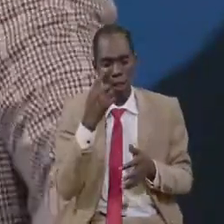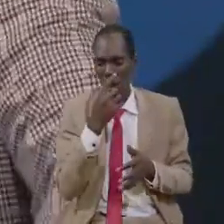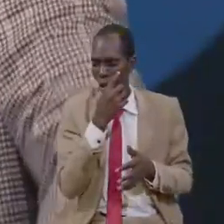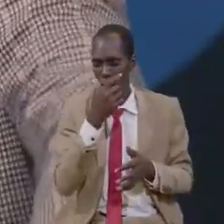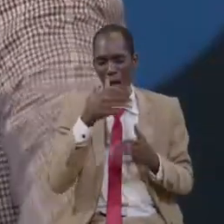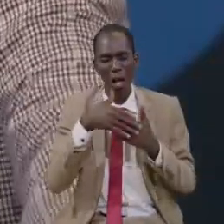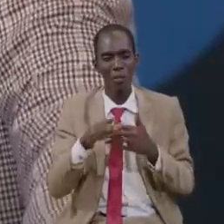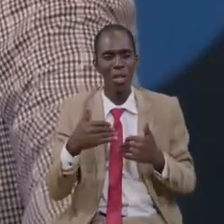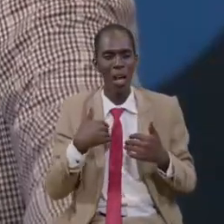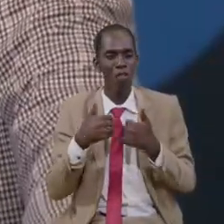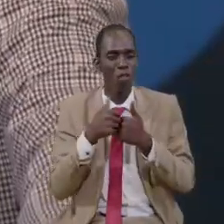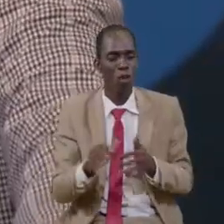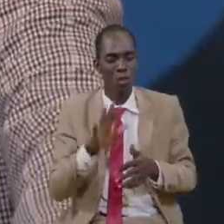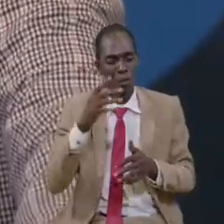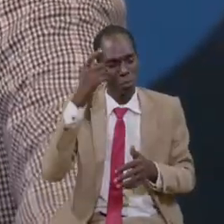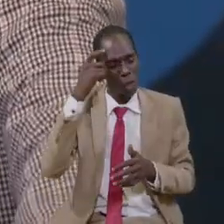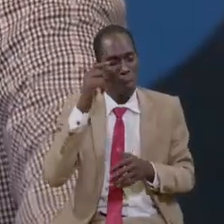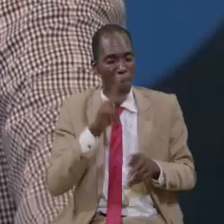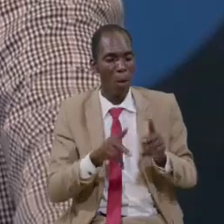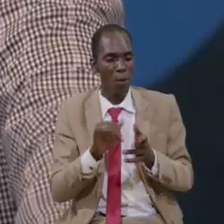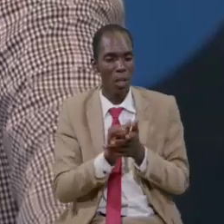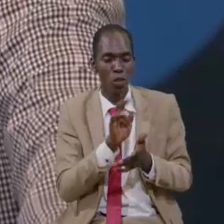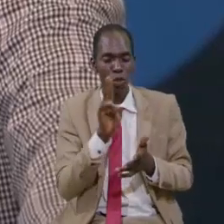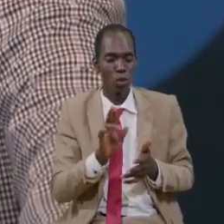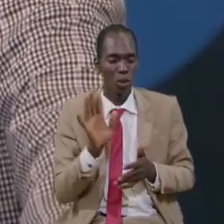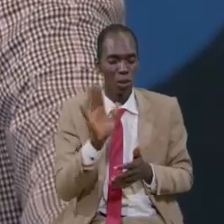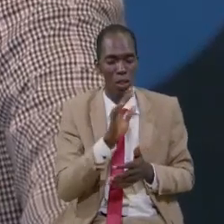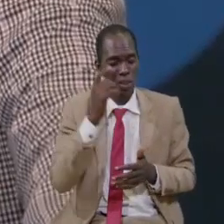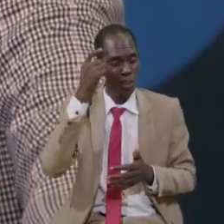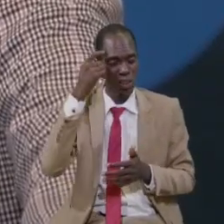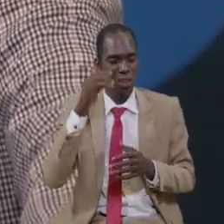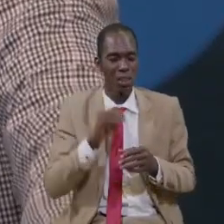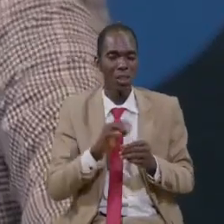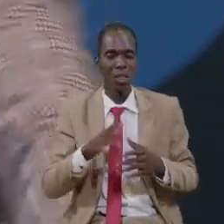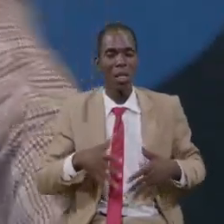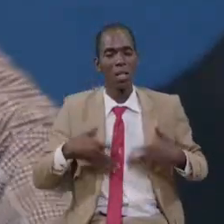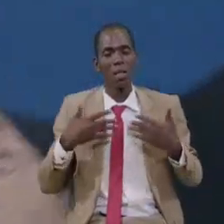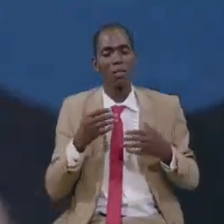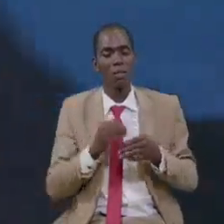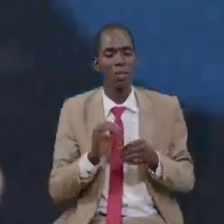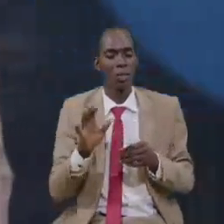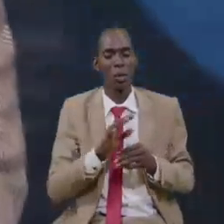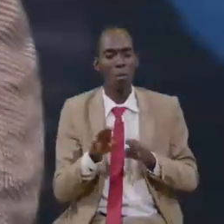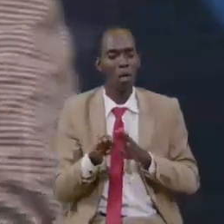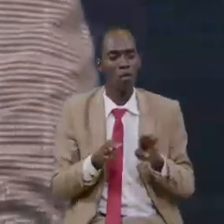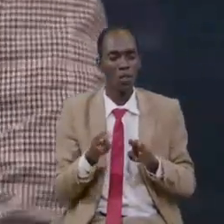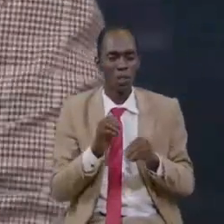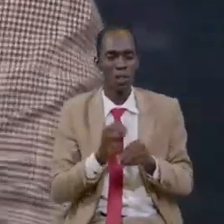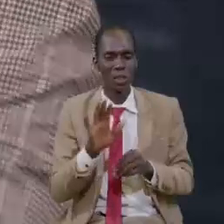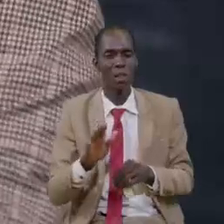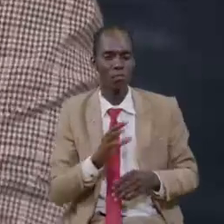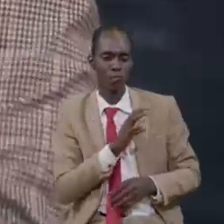people that lose their senses in their lives, in their behavior, in their character. After losing